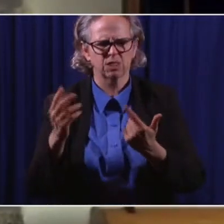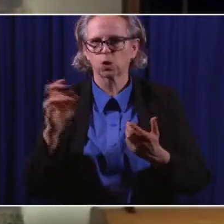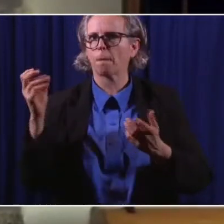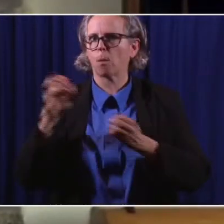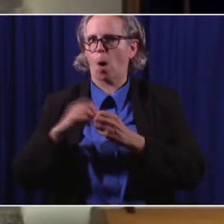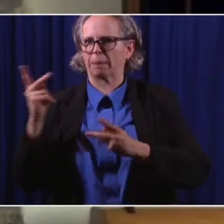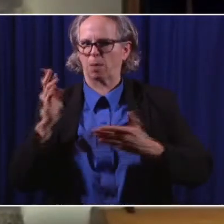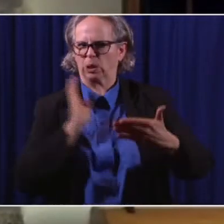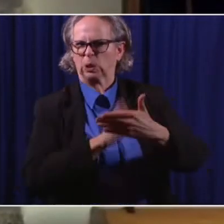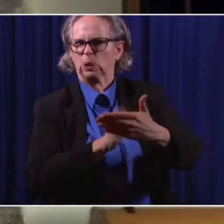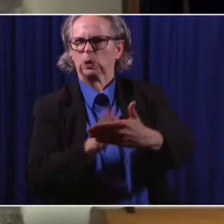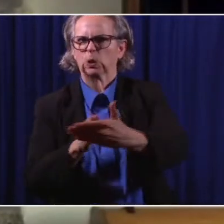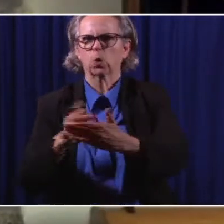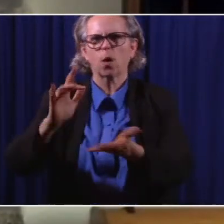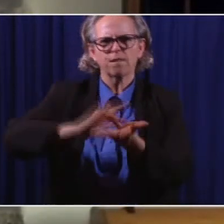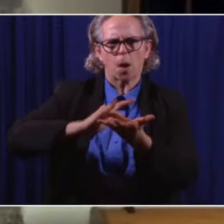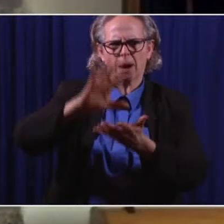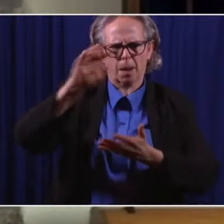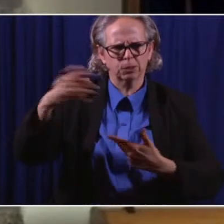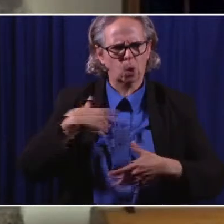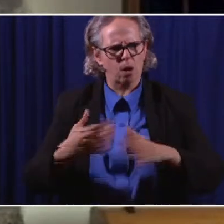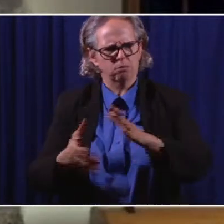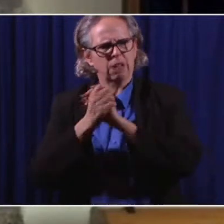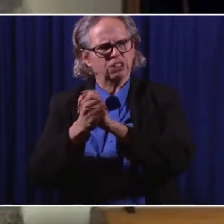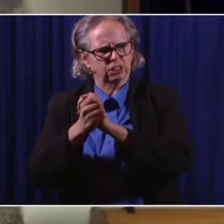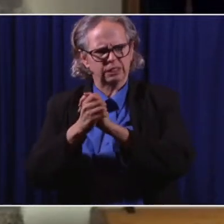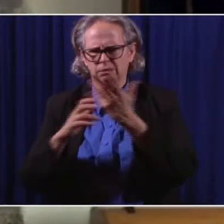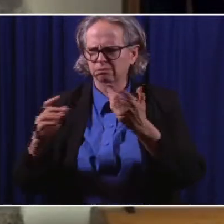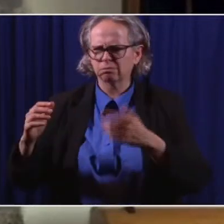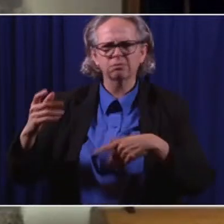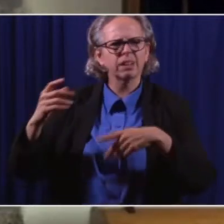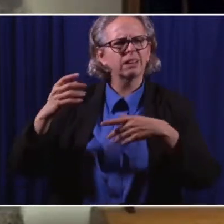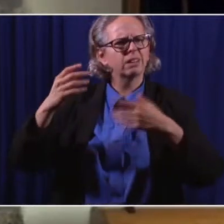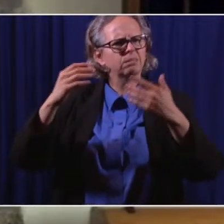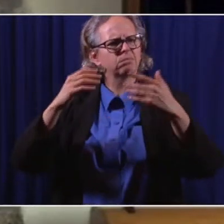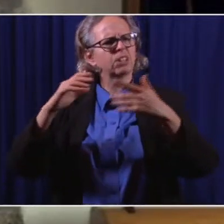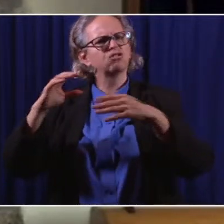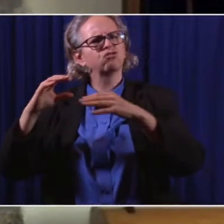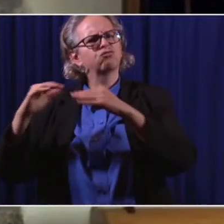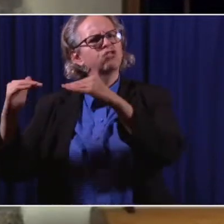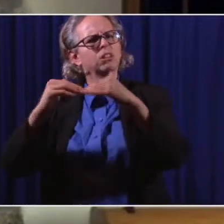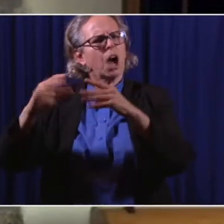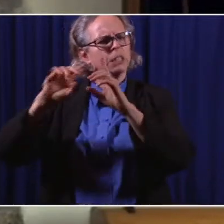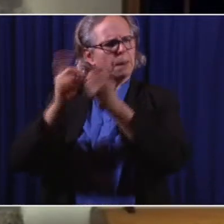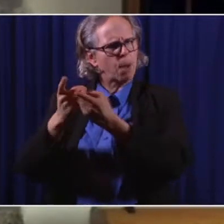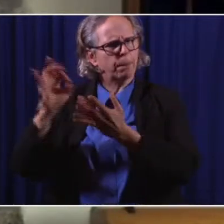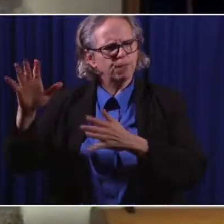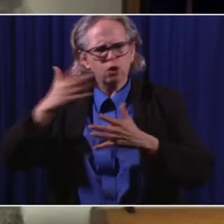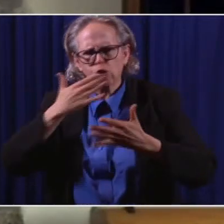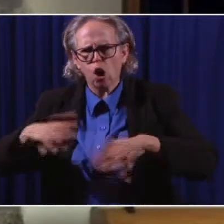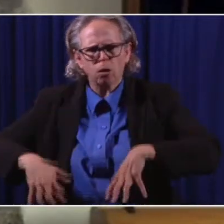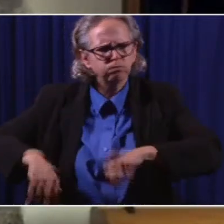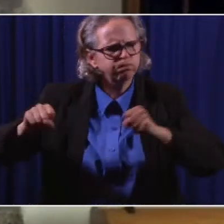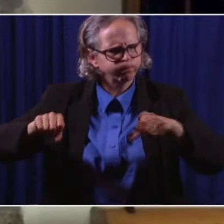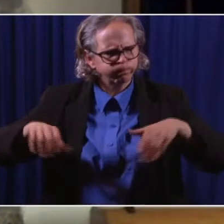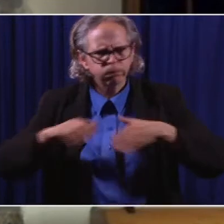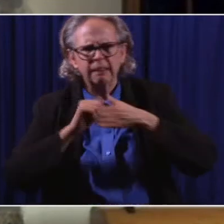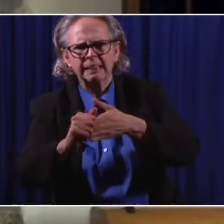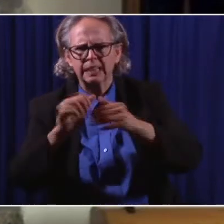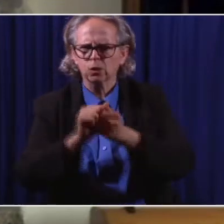we congratulate the Justice Department, and this is good news for the people of this country.